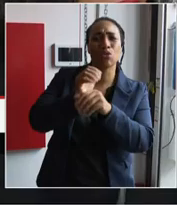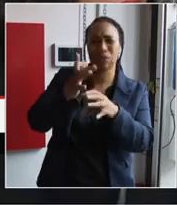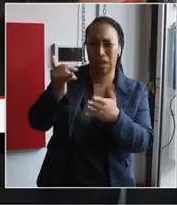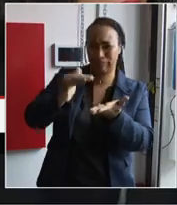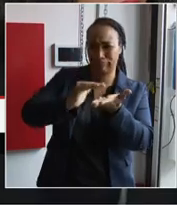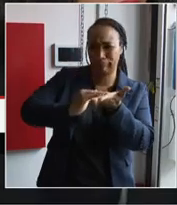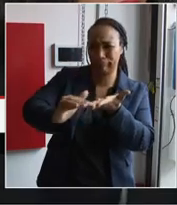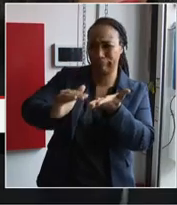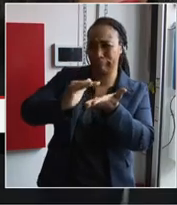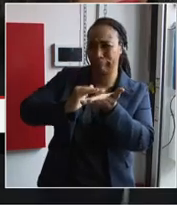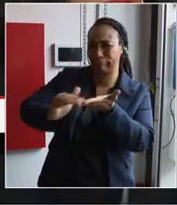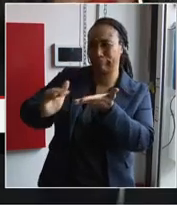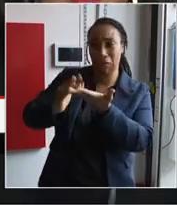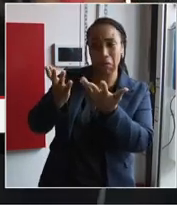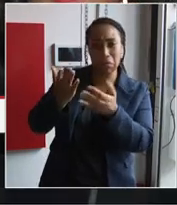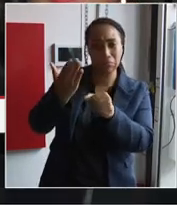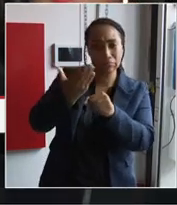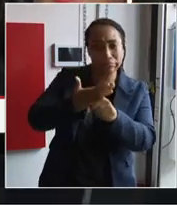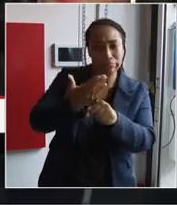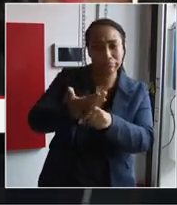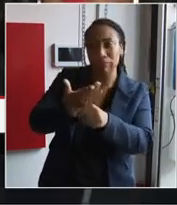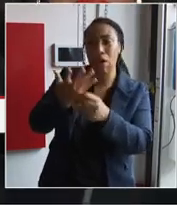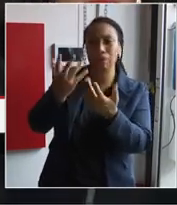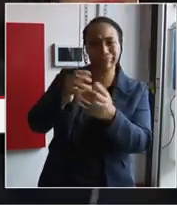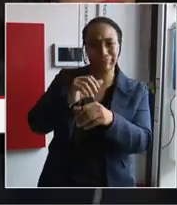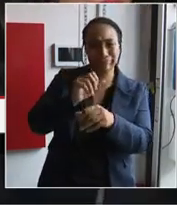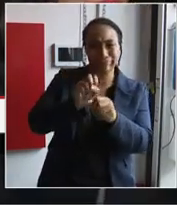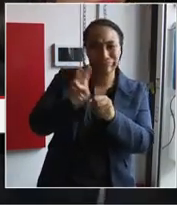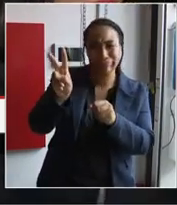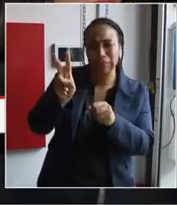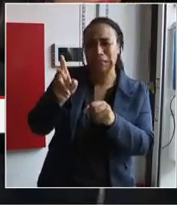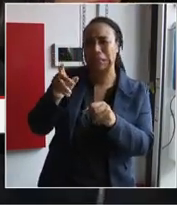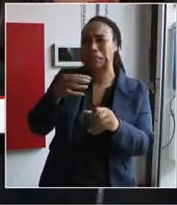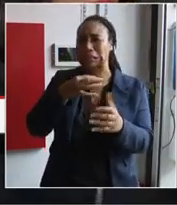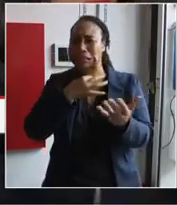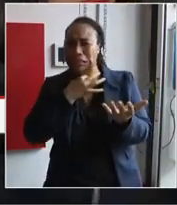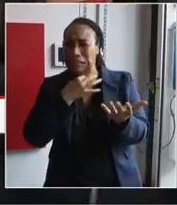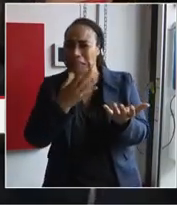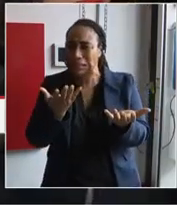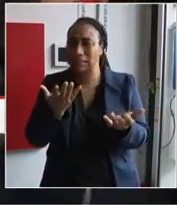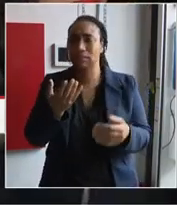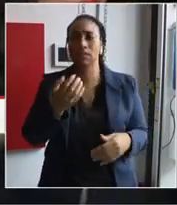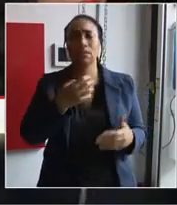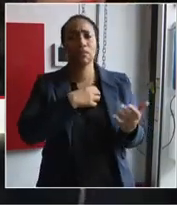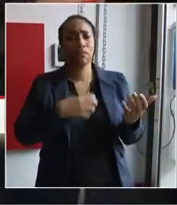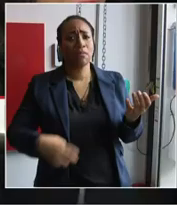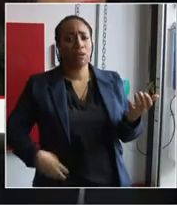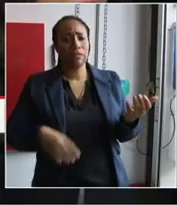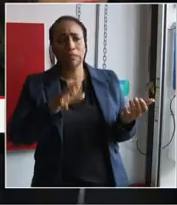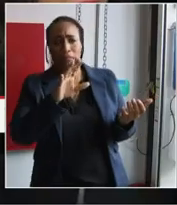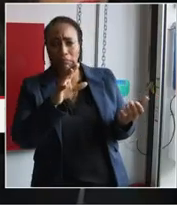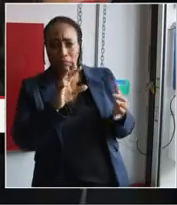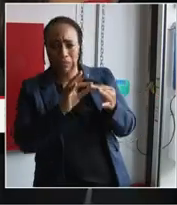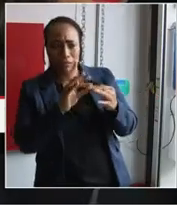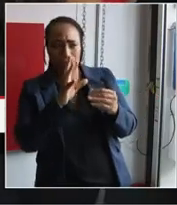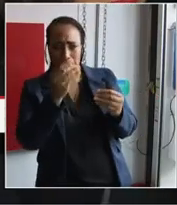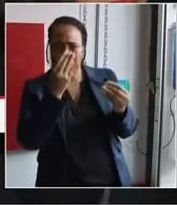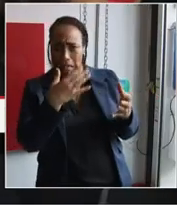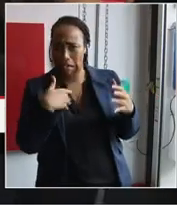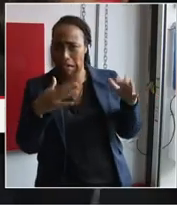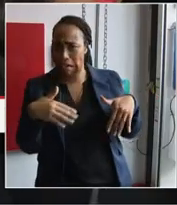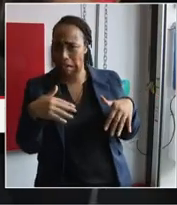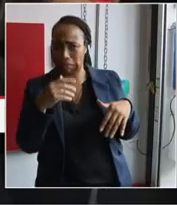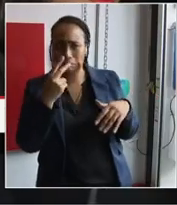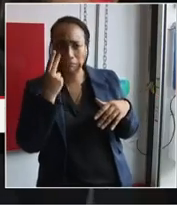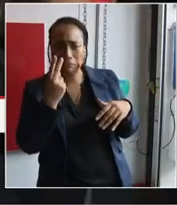city prepared to handle? I don't think we have seen any numbers yet. What are you bracing for, and is there anything special the city